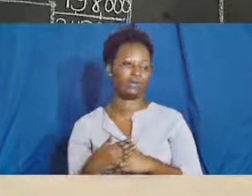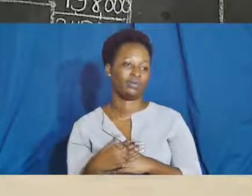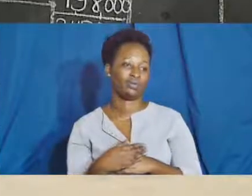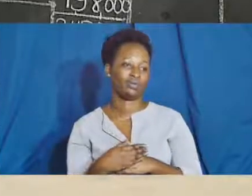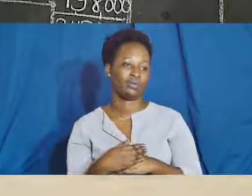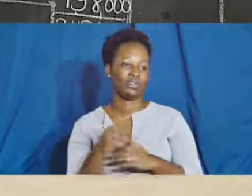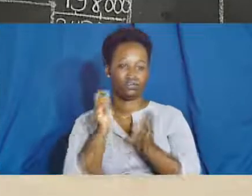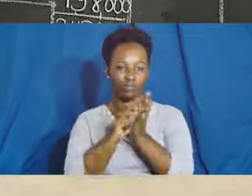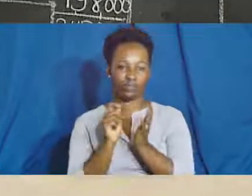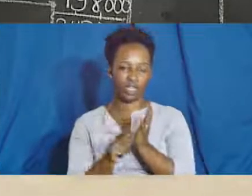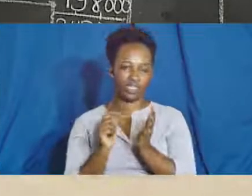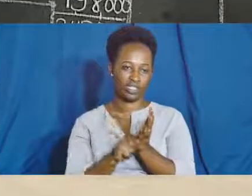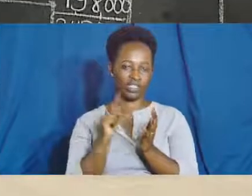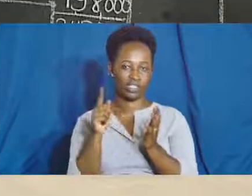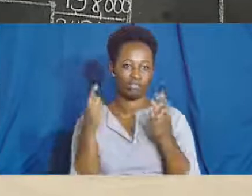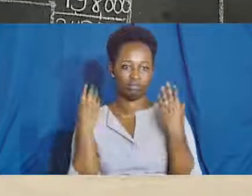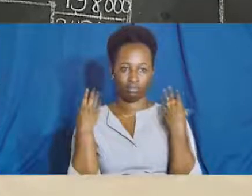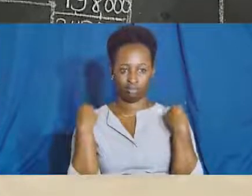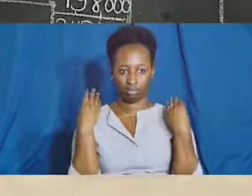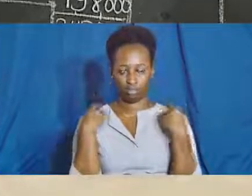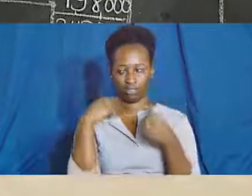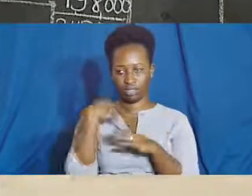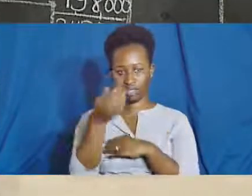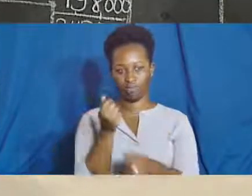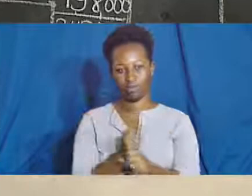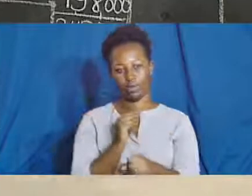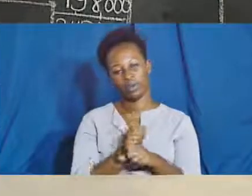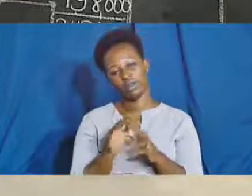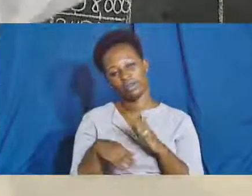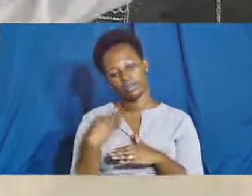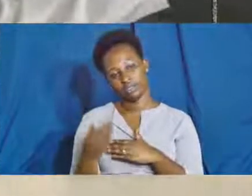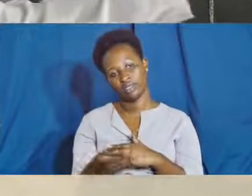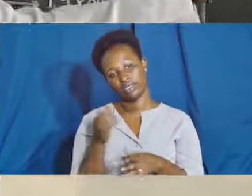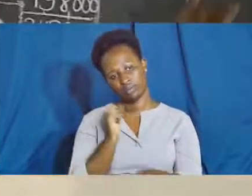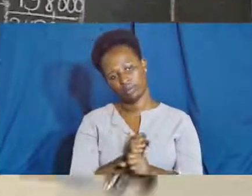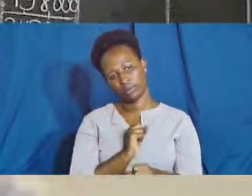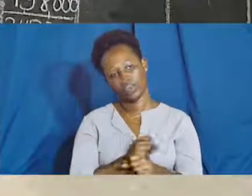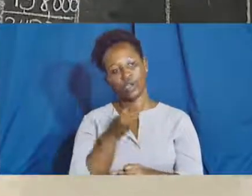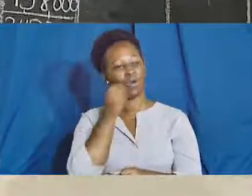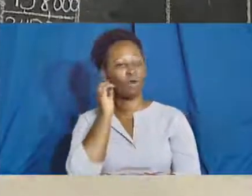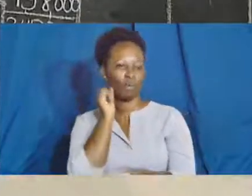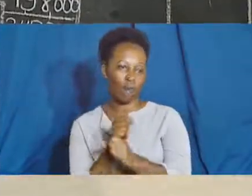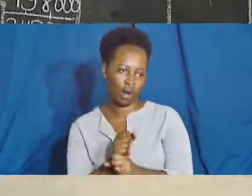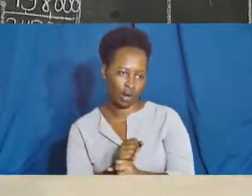you have to write that assignment, work it out. Then you do this homework.